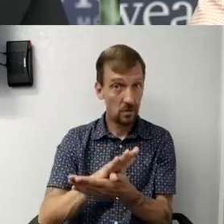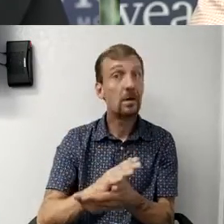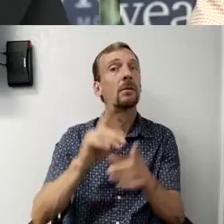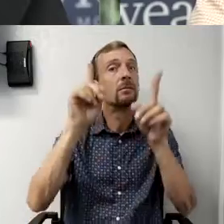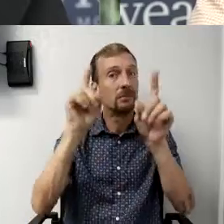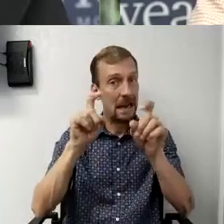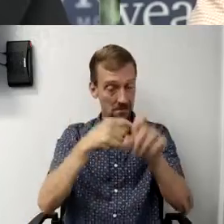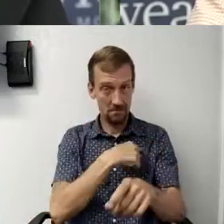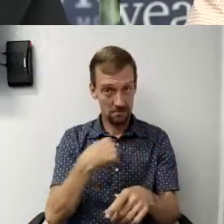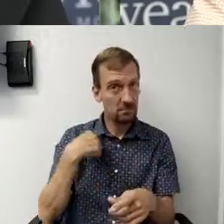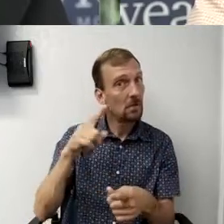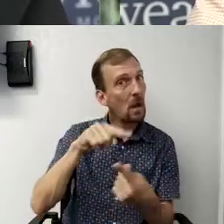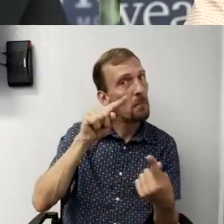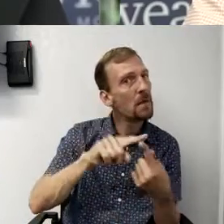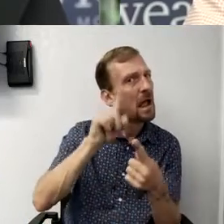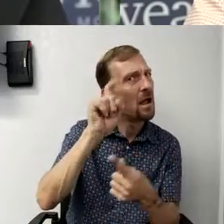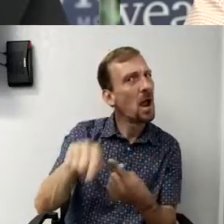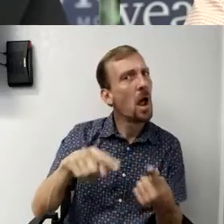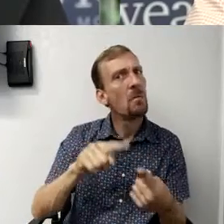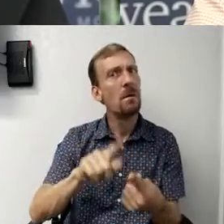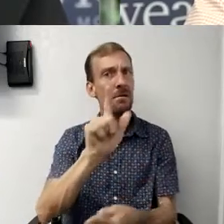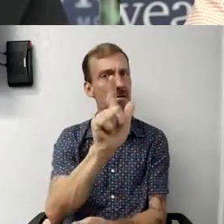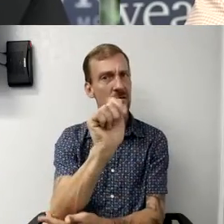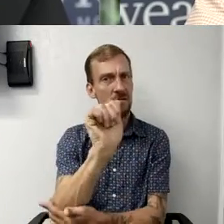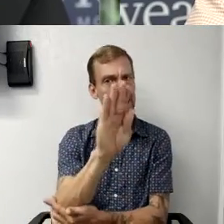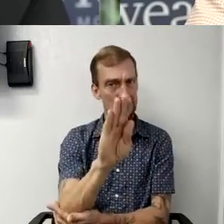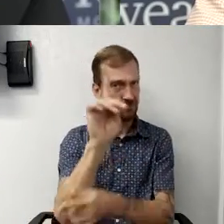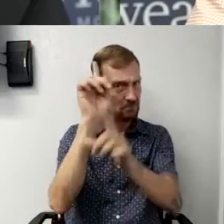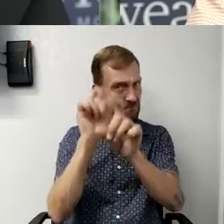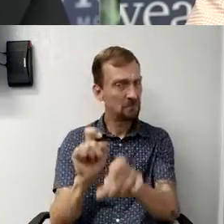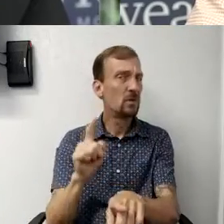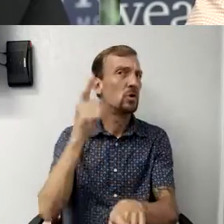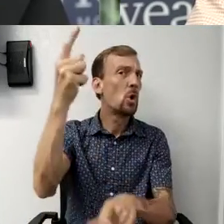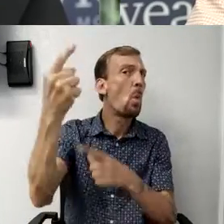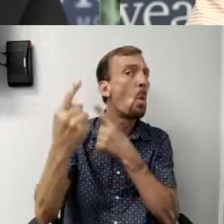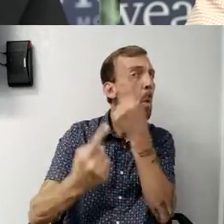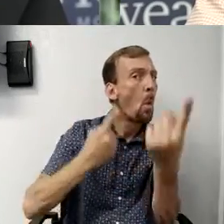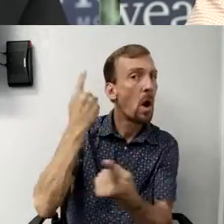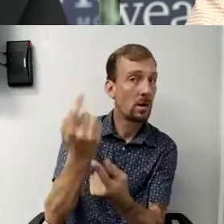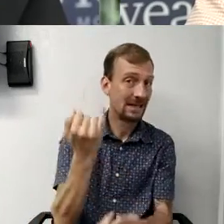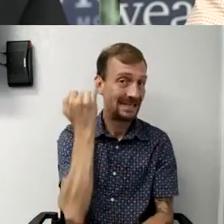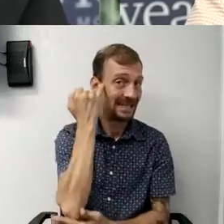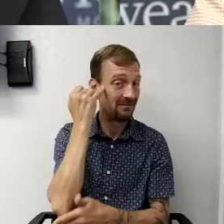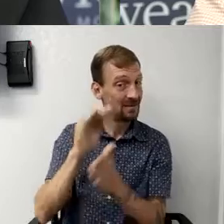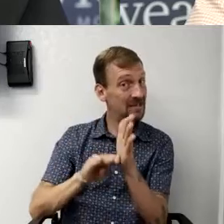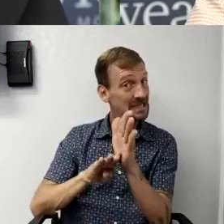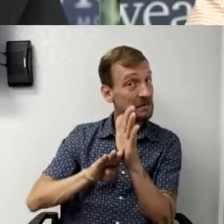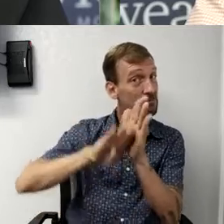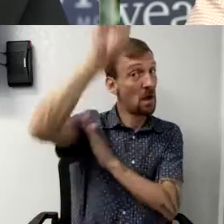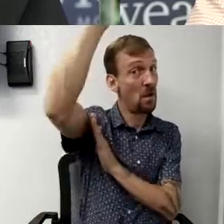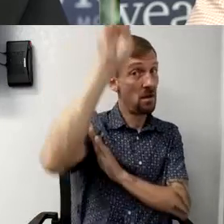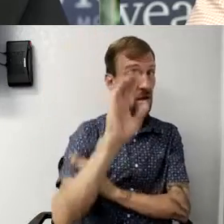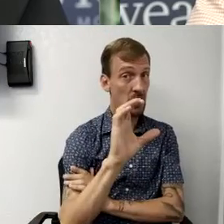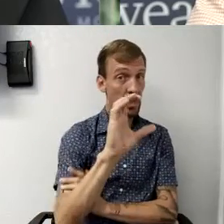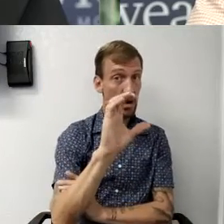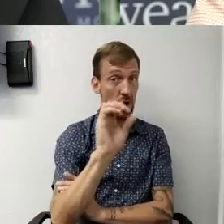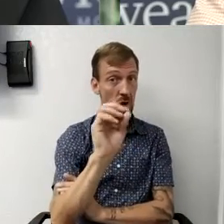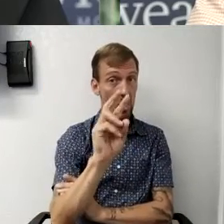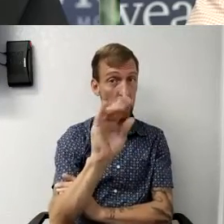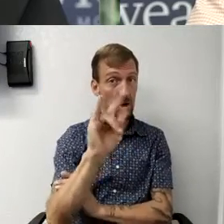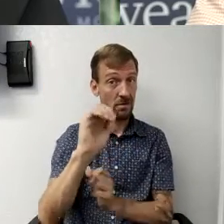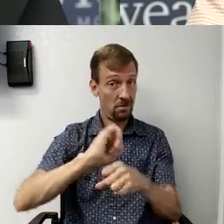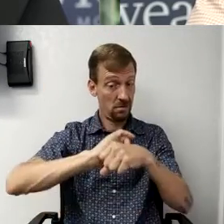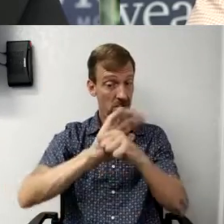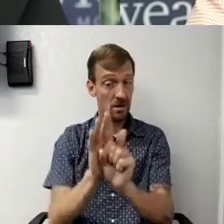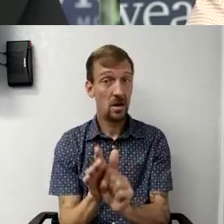person. And so she was wondering if there was a spike in COVID, would the tracers be able